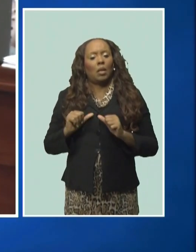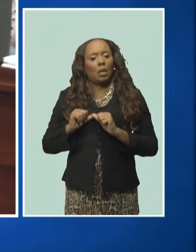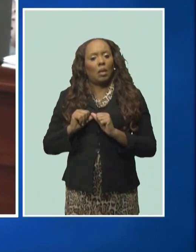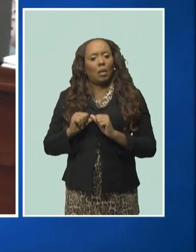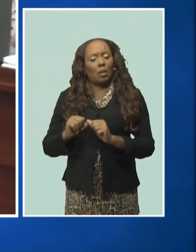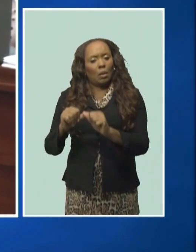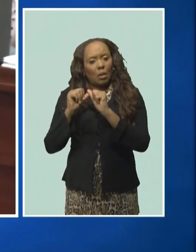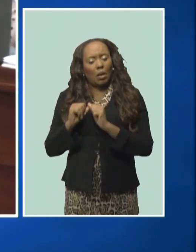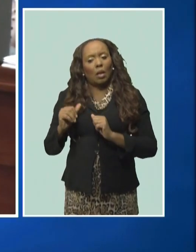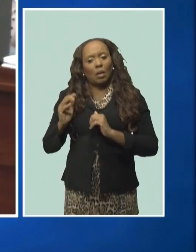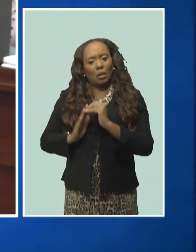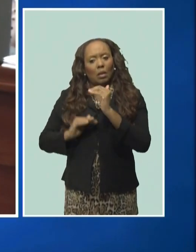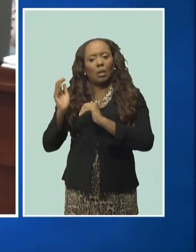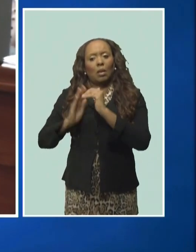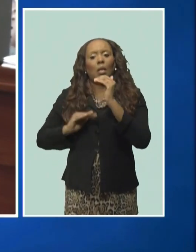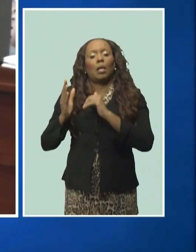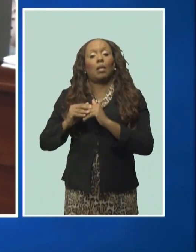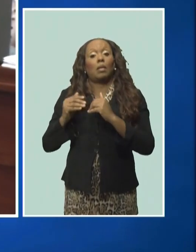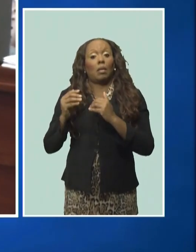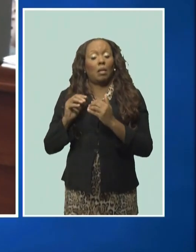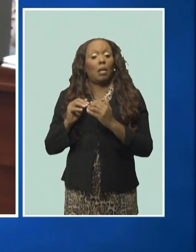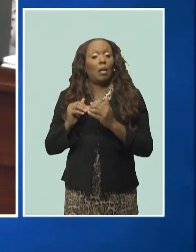in April of 2025.